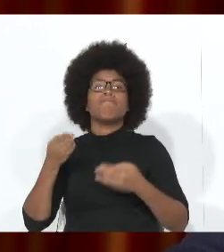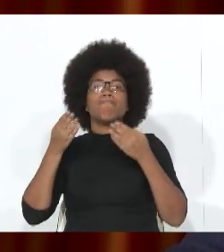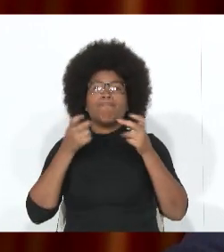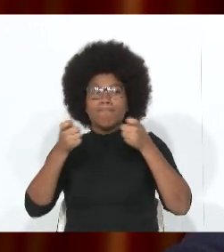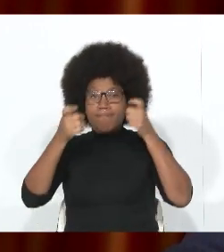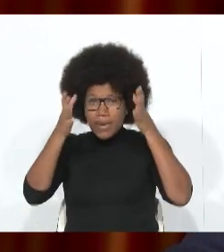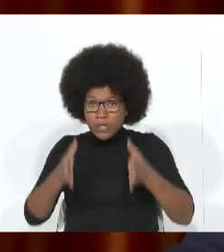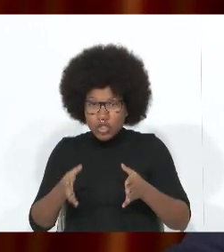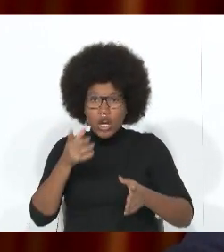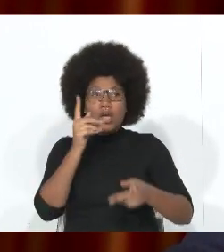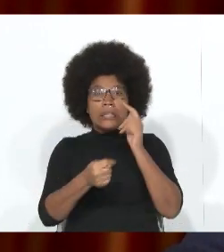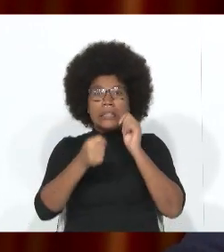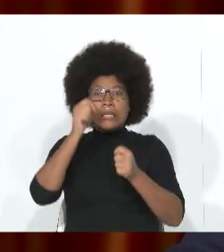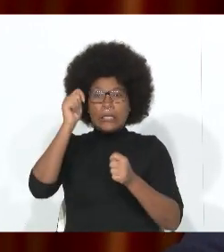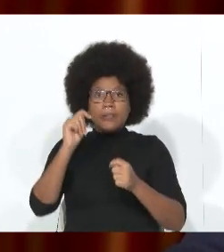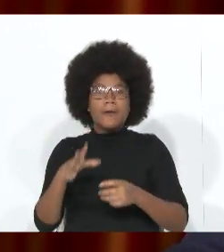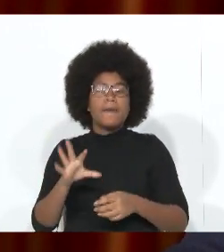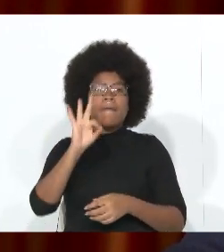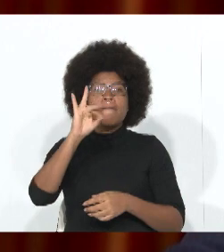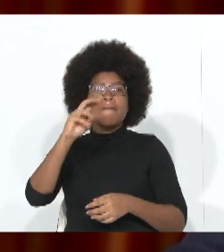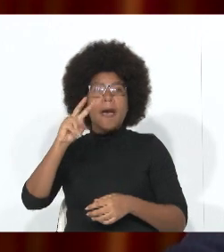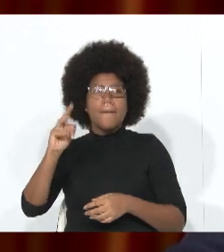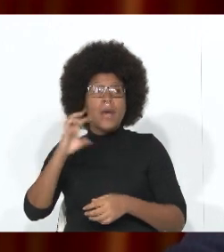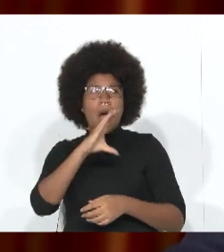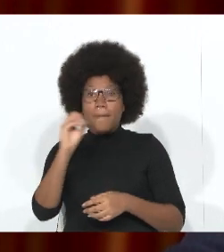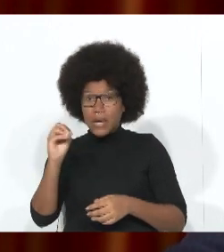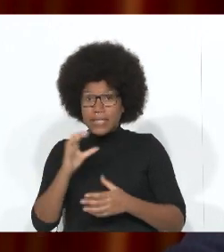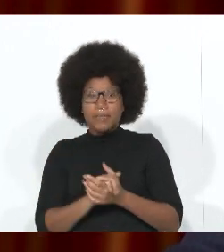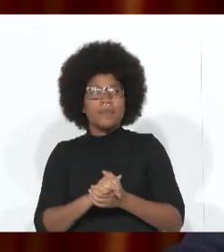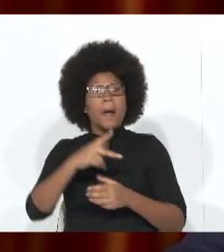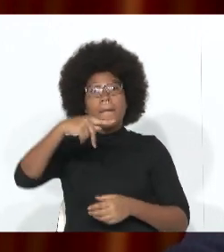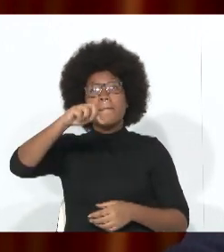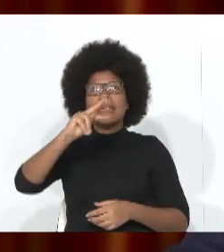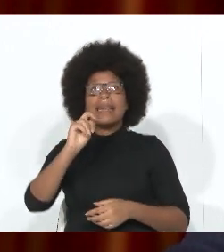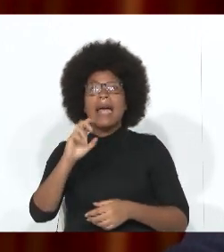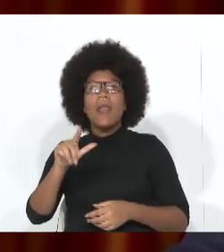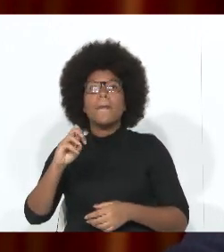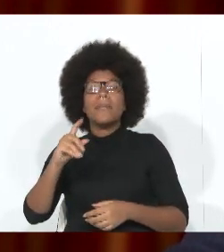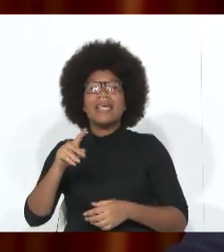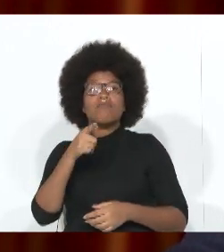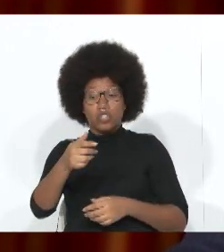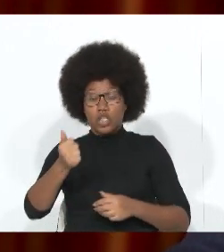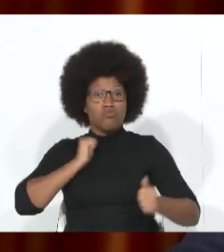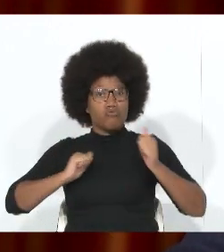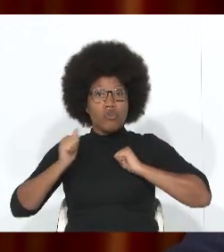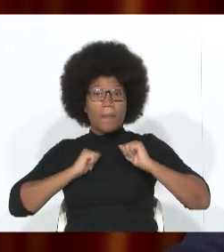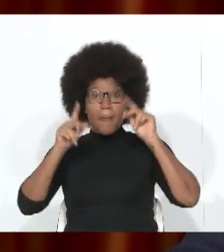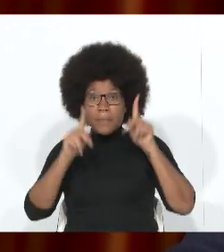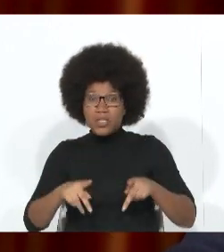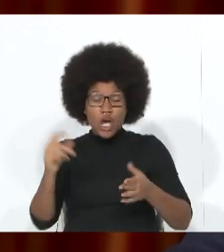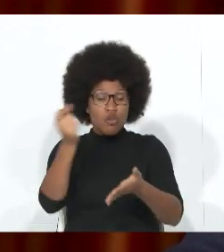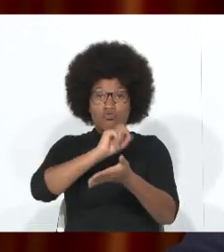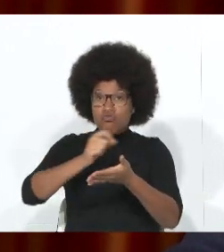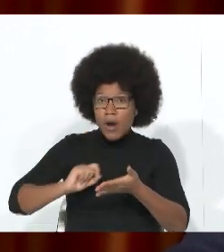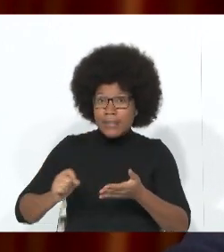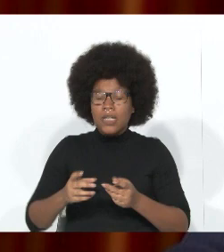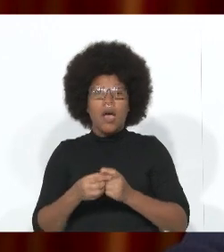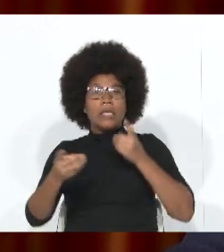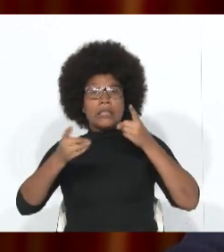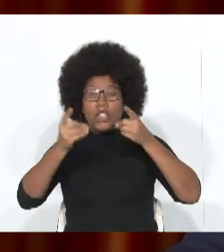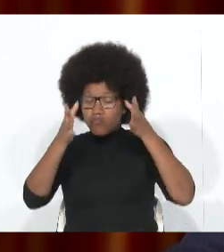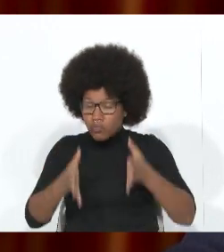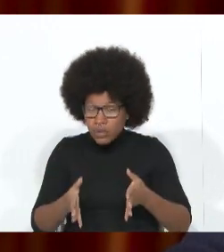and Tobago Film Company; Ms. Penelope Spencer, Actress, Director, Writer, and Casting